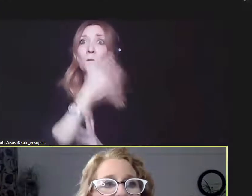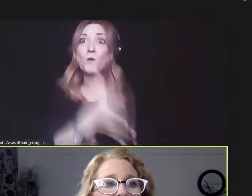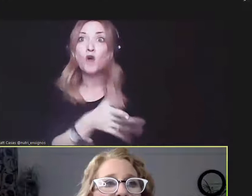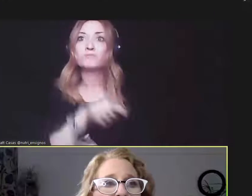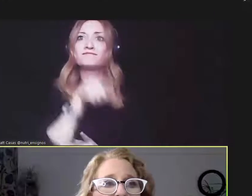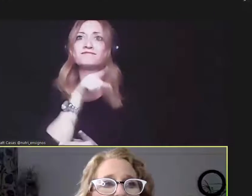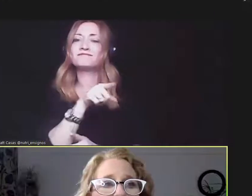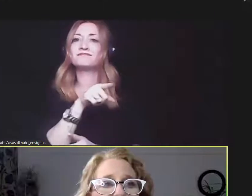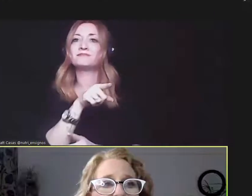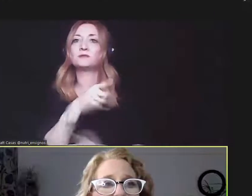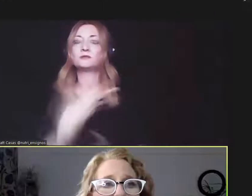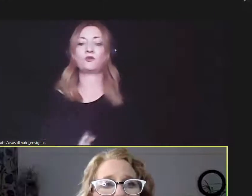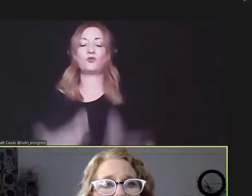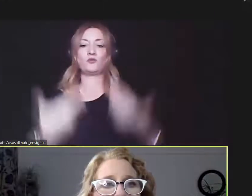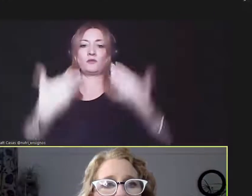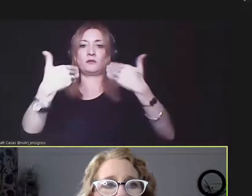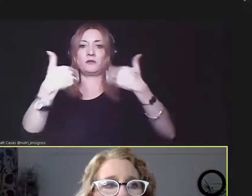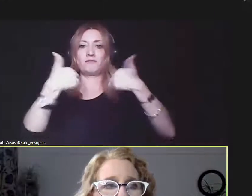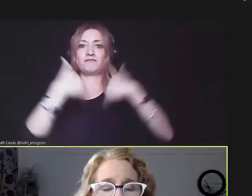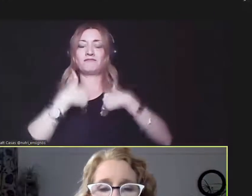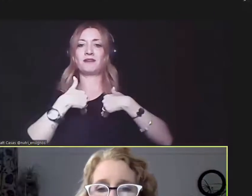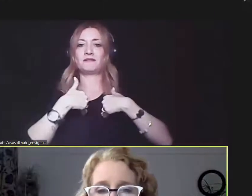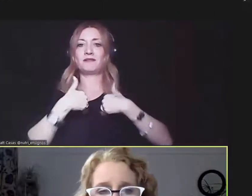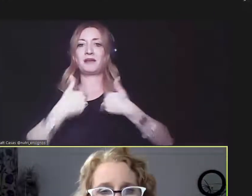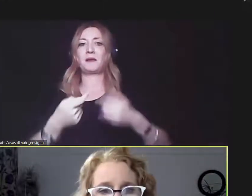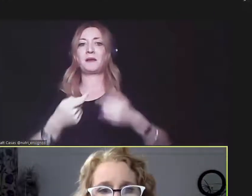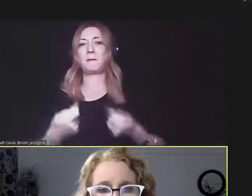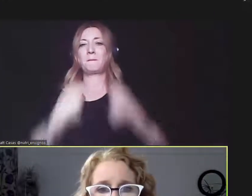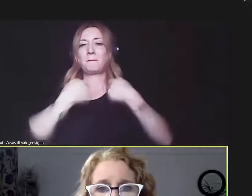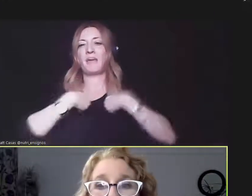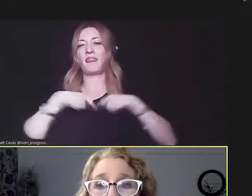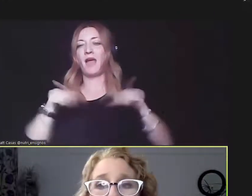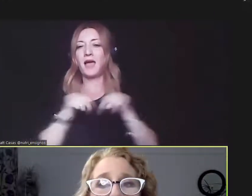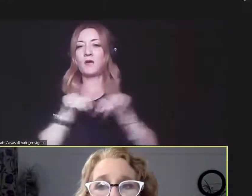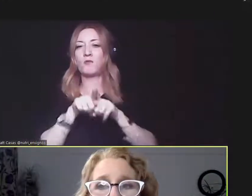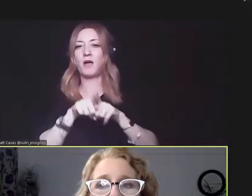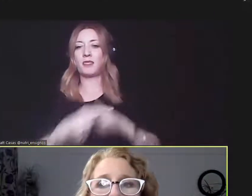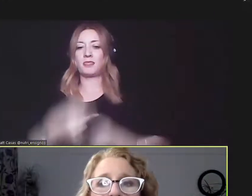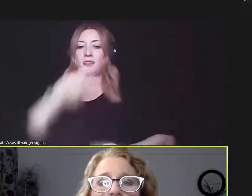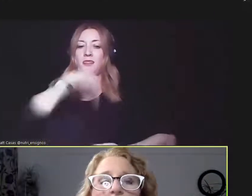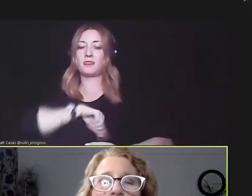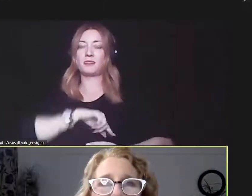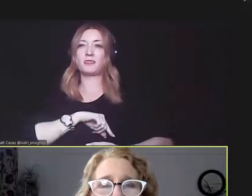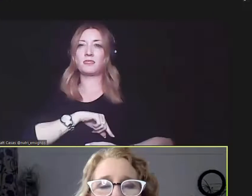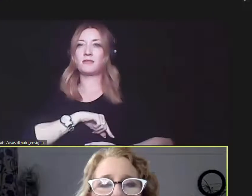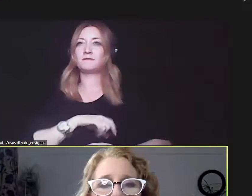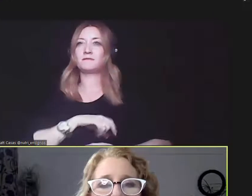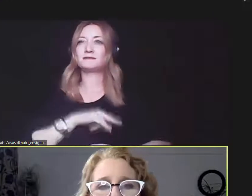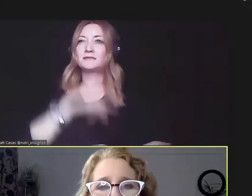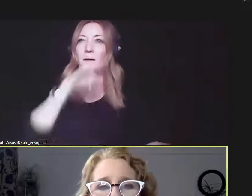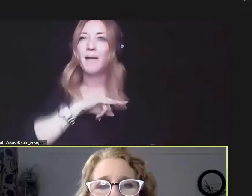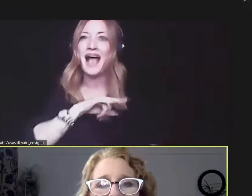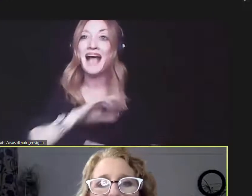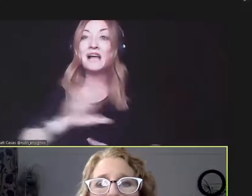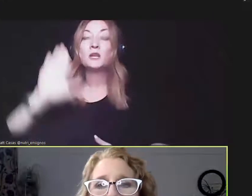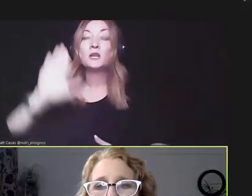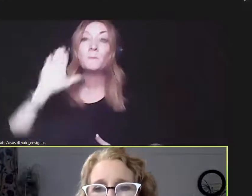okay? And this usually, those foods are usually